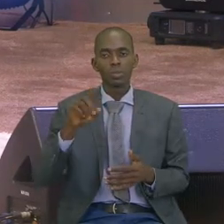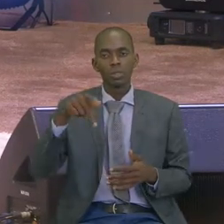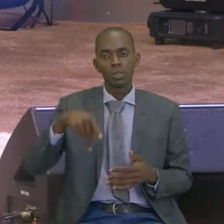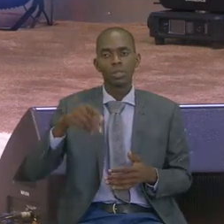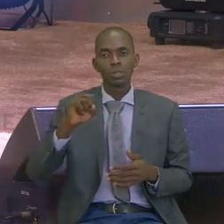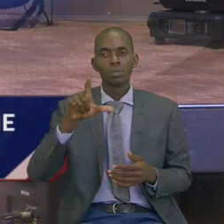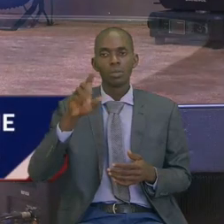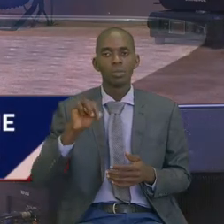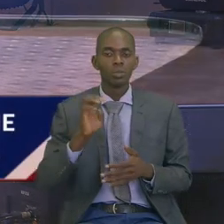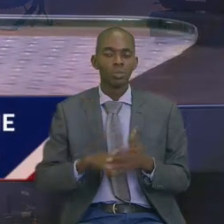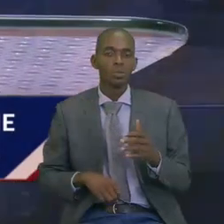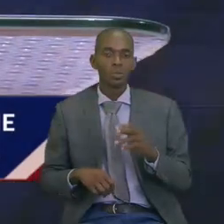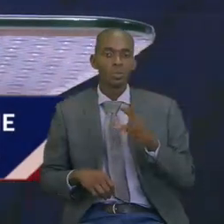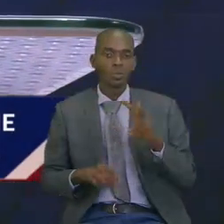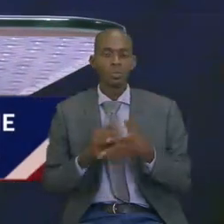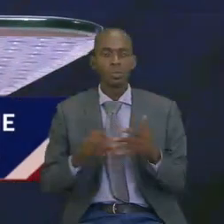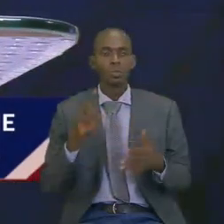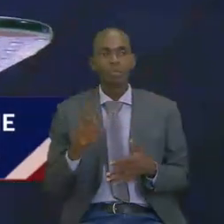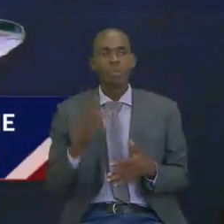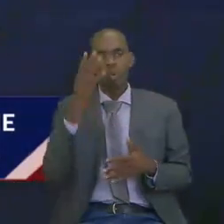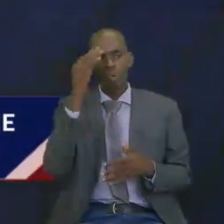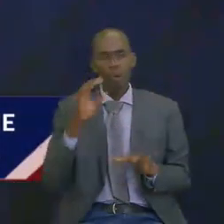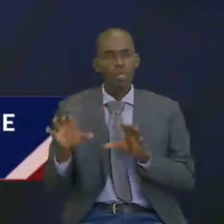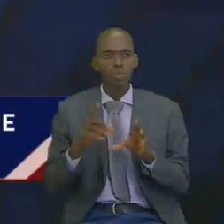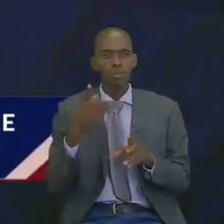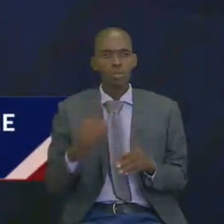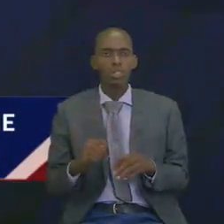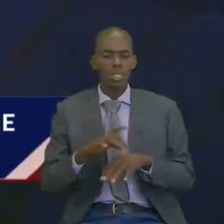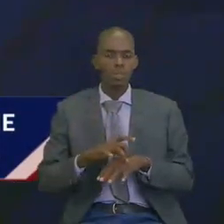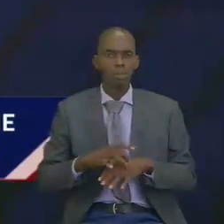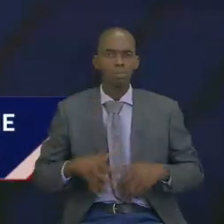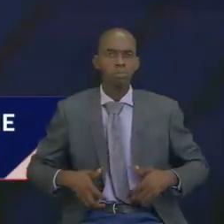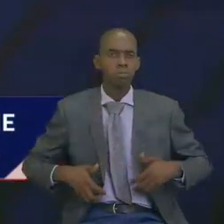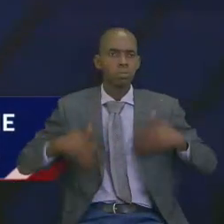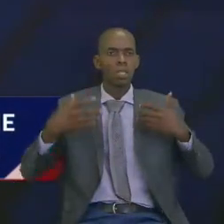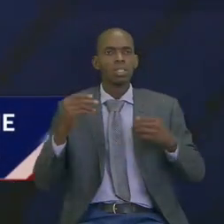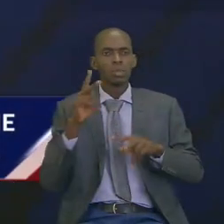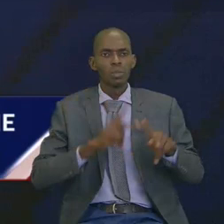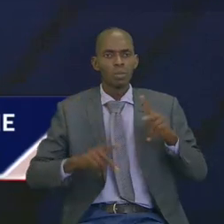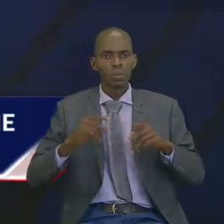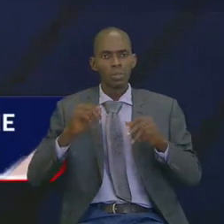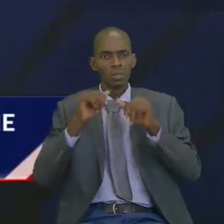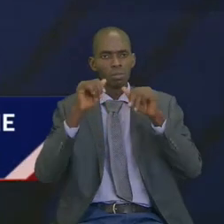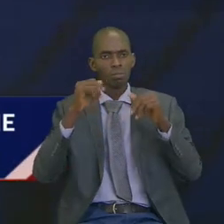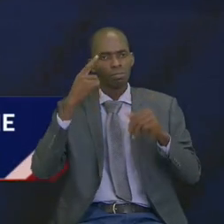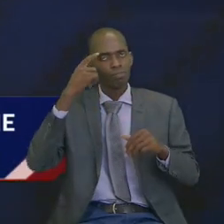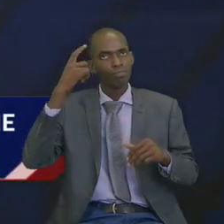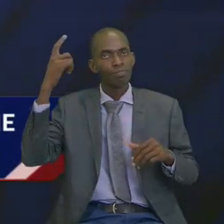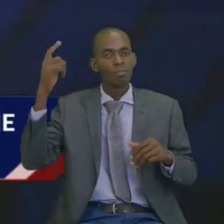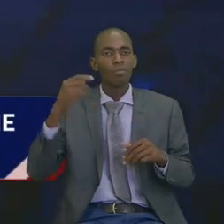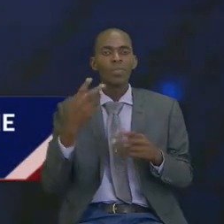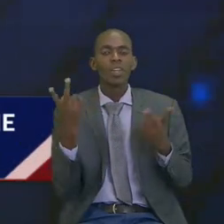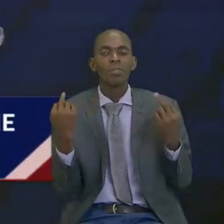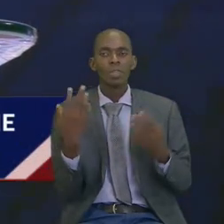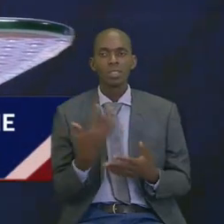1, why do the heathen rage and the people imagine a vain thing? What's the vain thing?